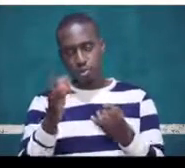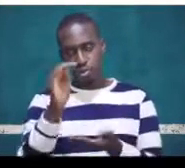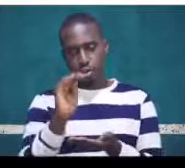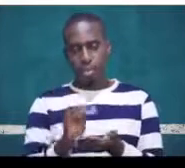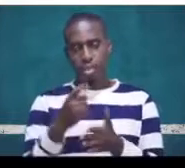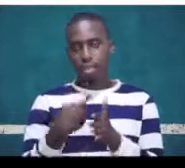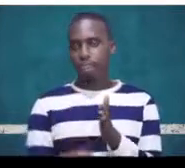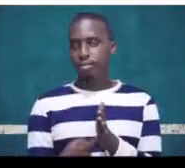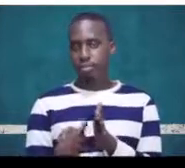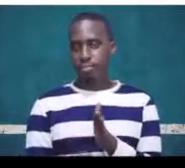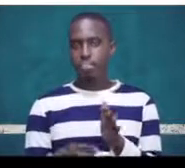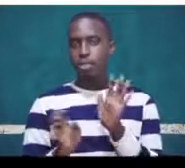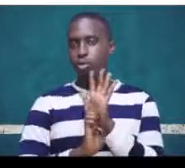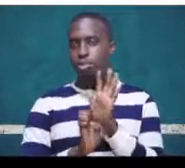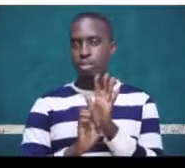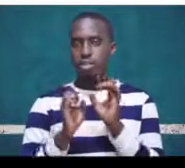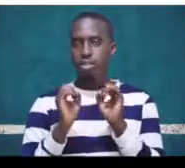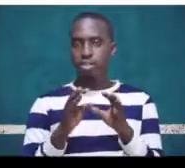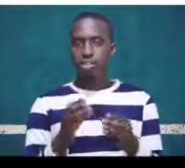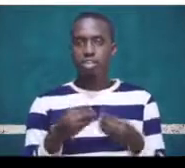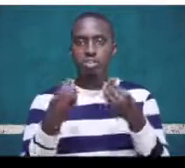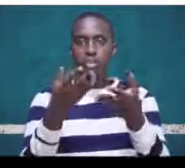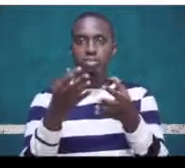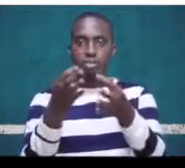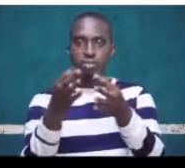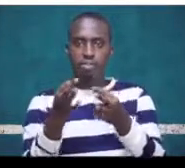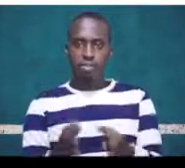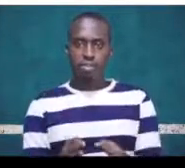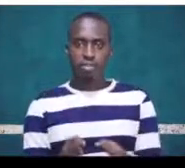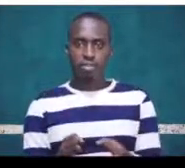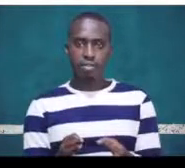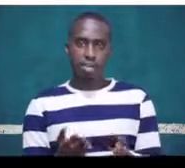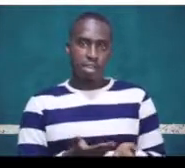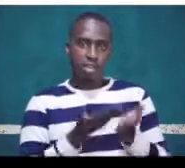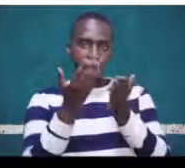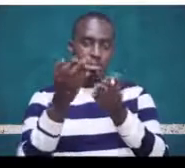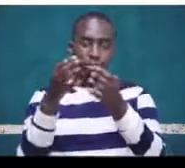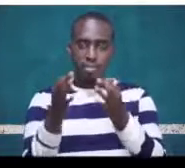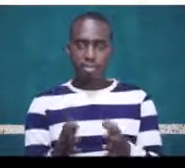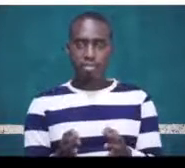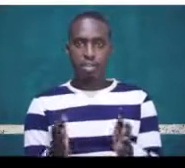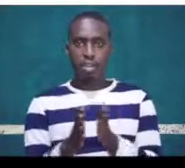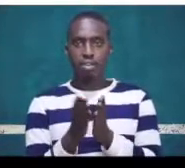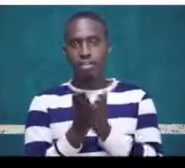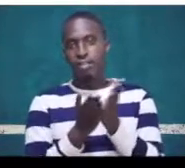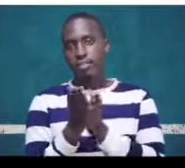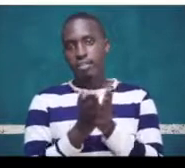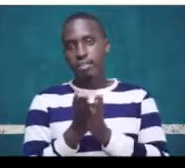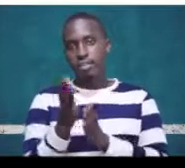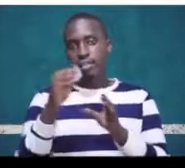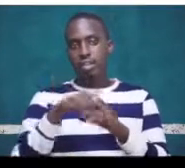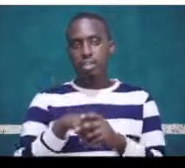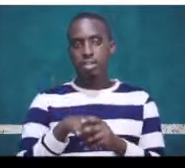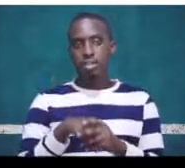the taxes. For example, exports of goods, let's read together, exports of goods and services are zero